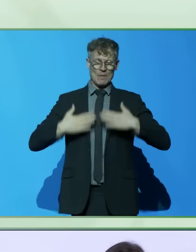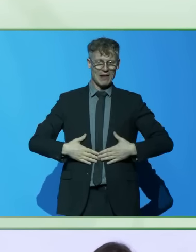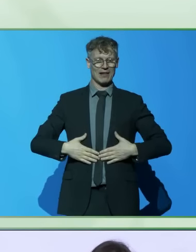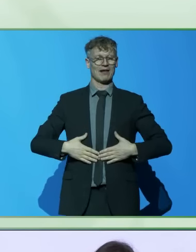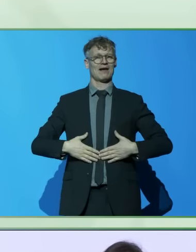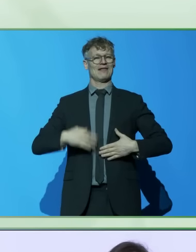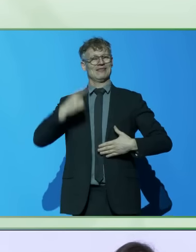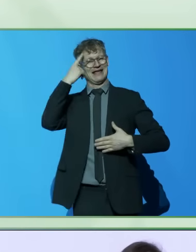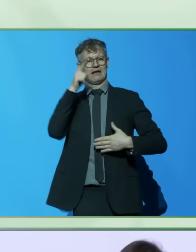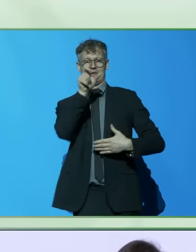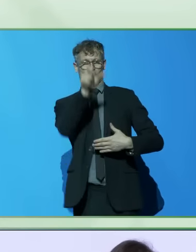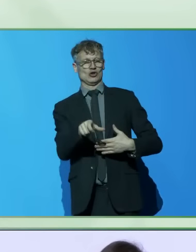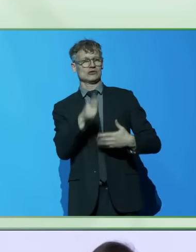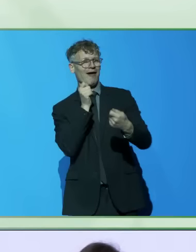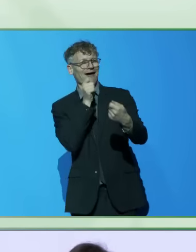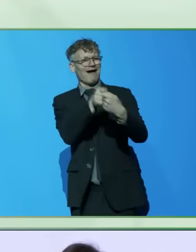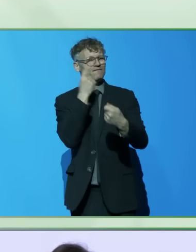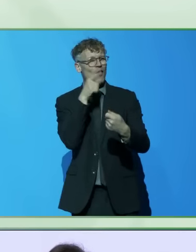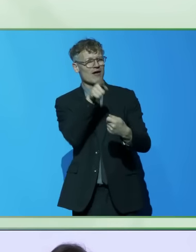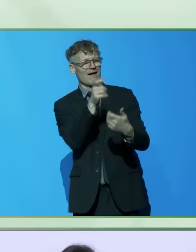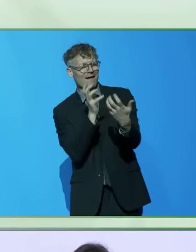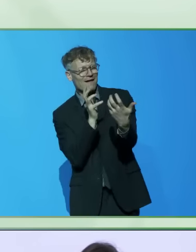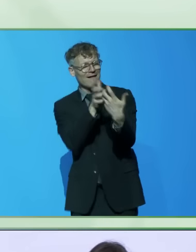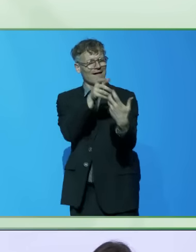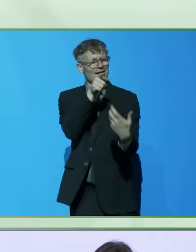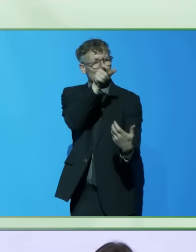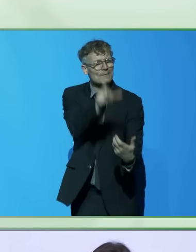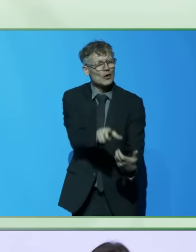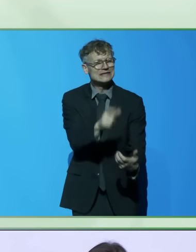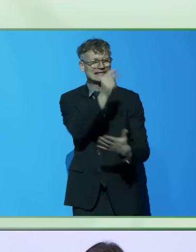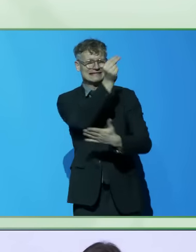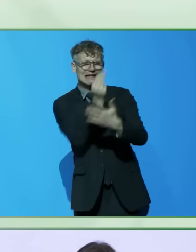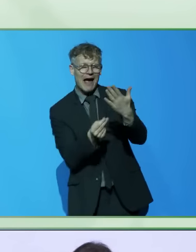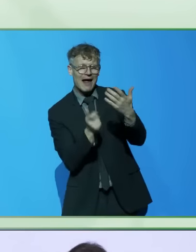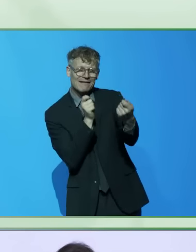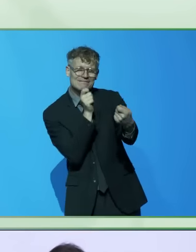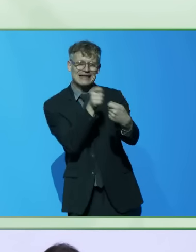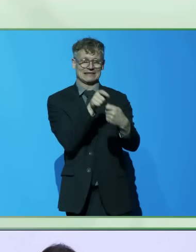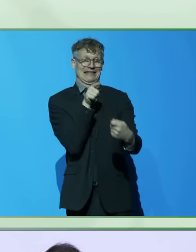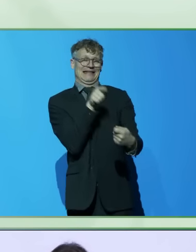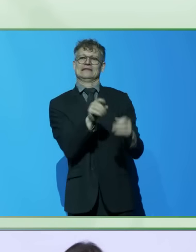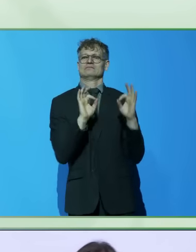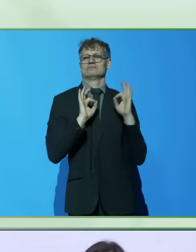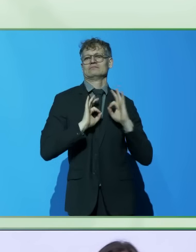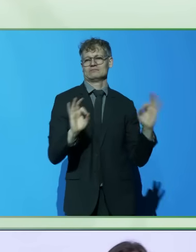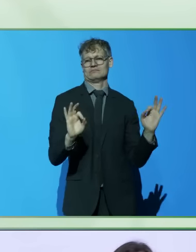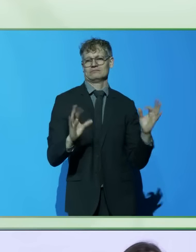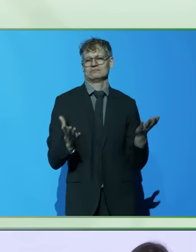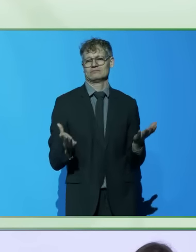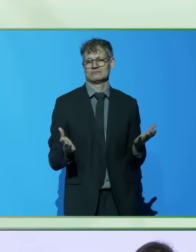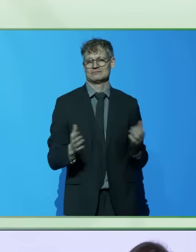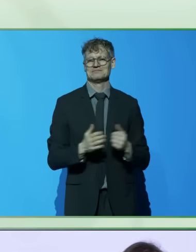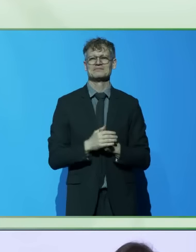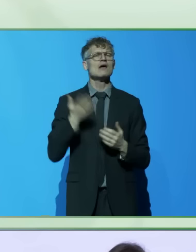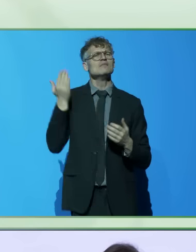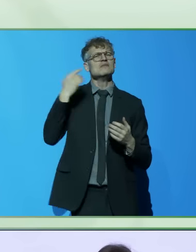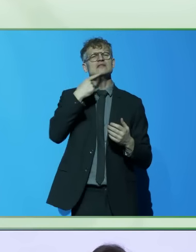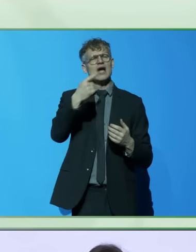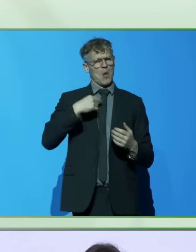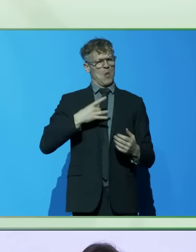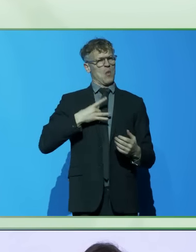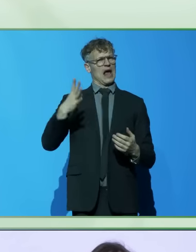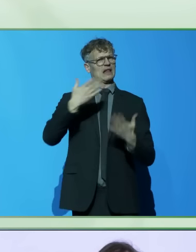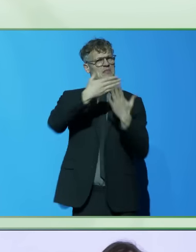I mentioned the white paper. On screen, there's a screenshot and a QR code, which can be available for you now and or later. We engaged with